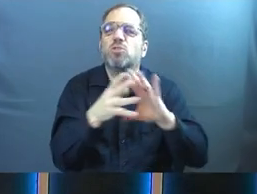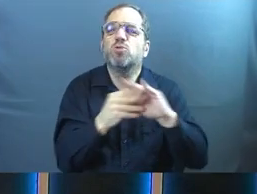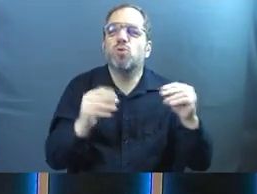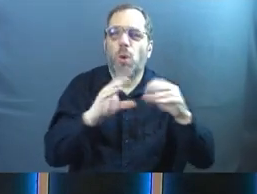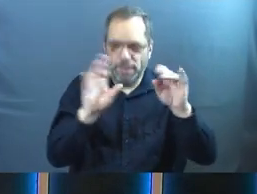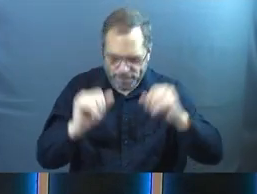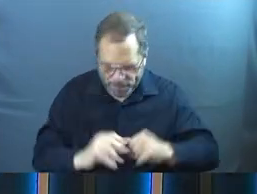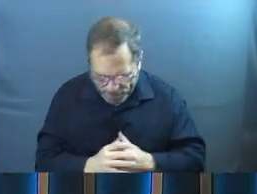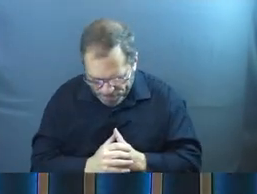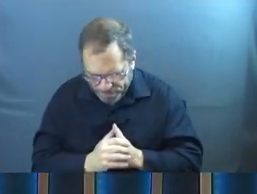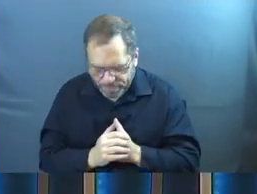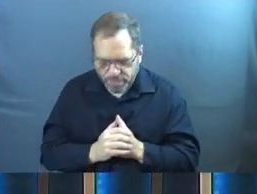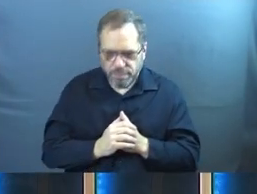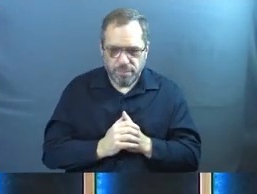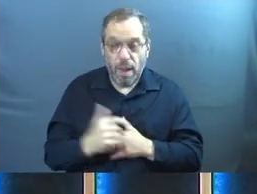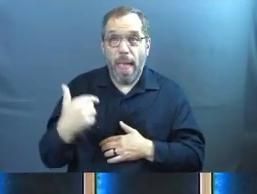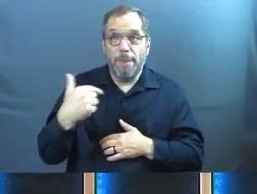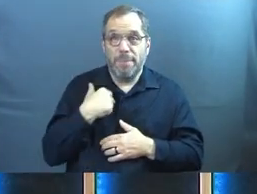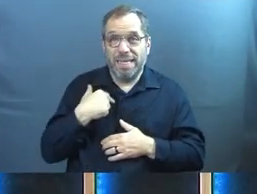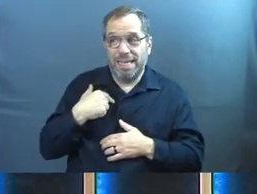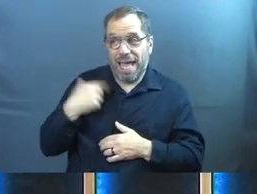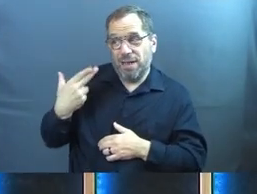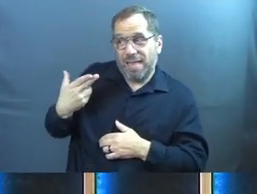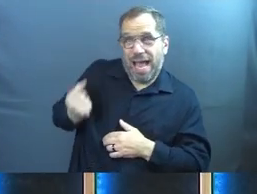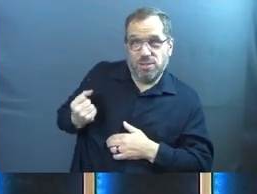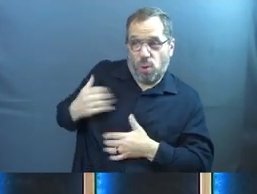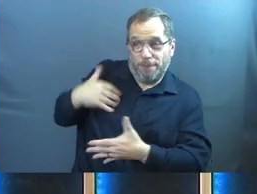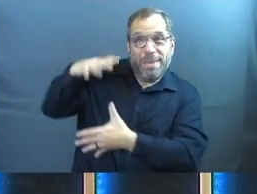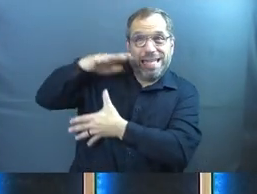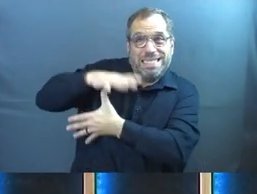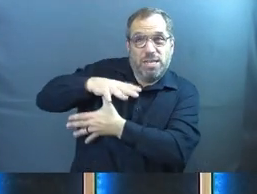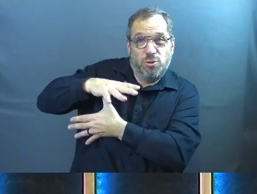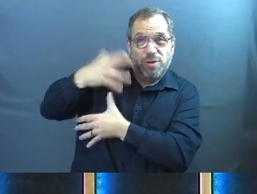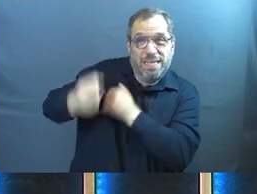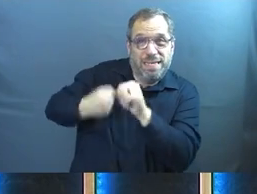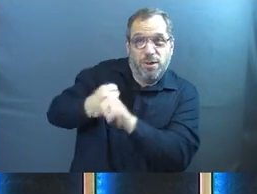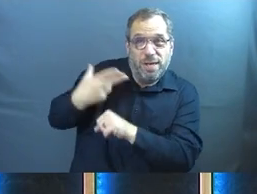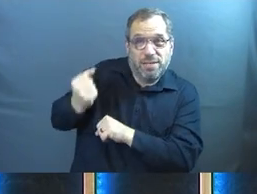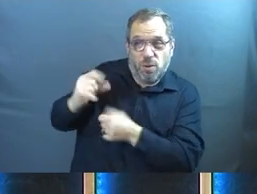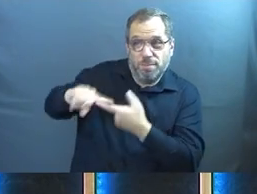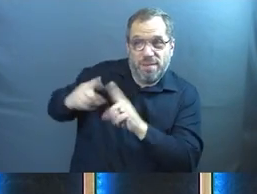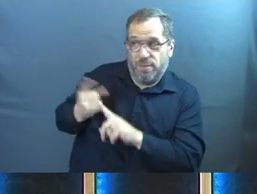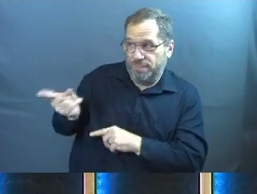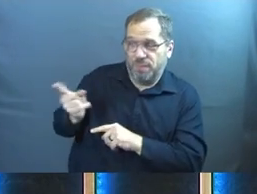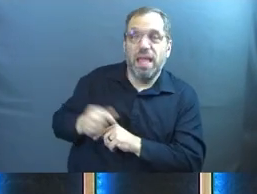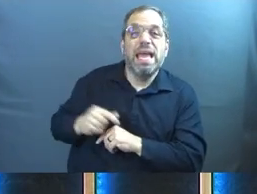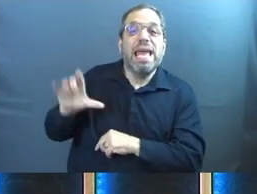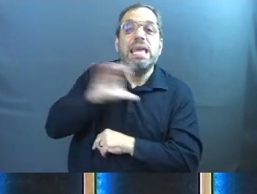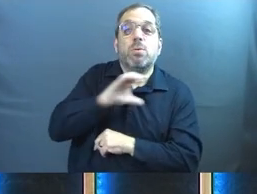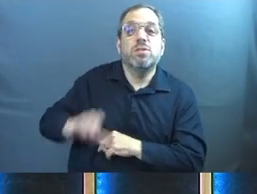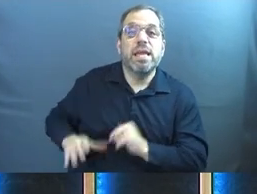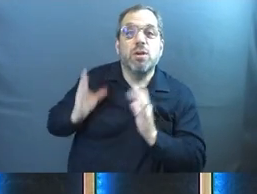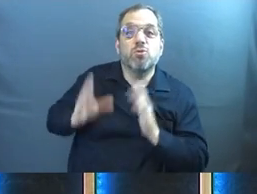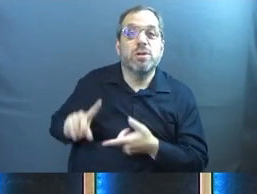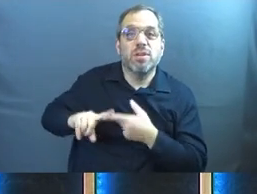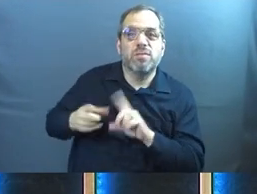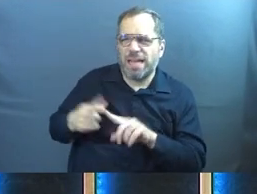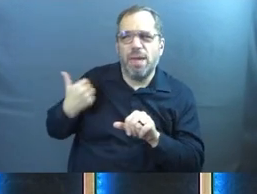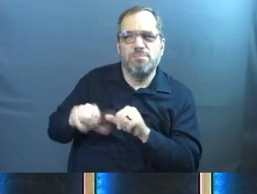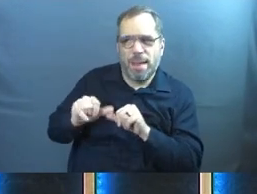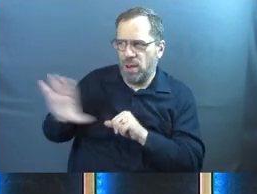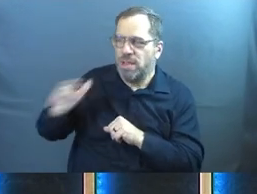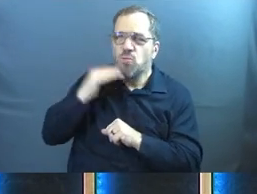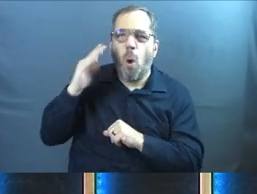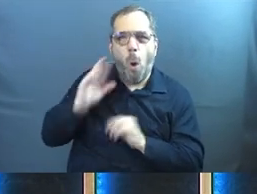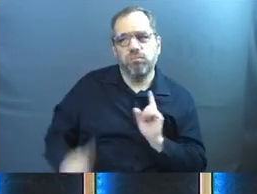story. I was in high school, and I was a senior in high school, and I had this friend, and it was a Christian friend. And I remember going